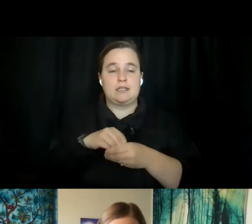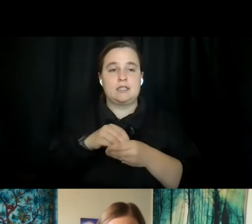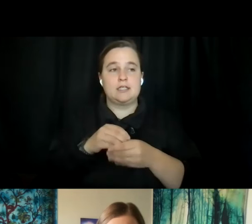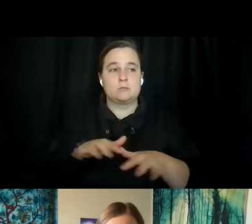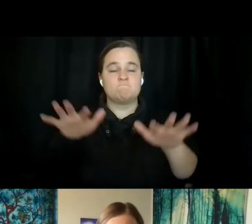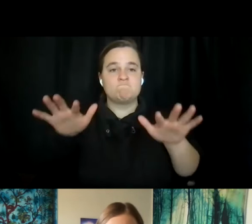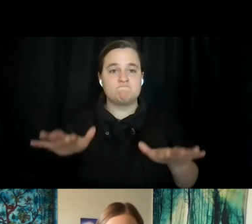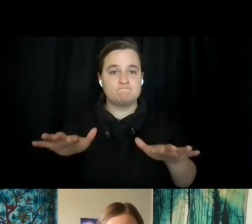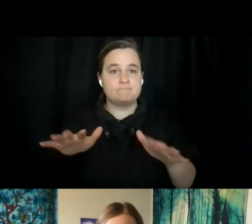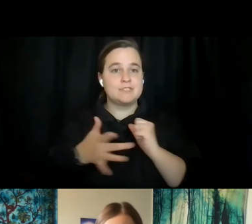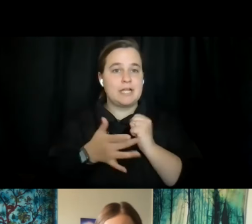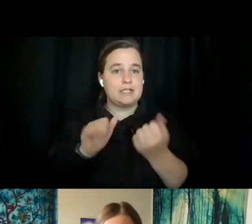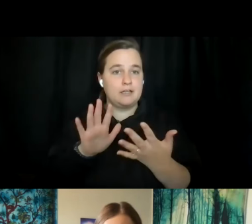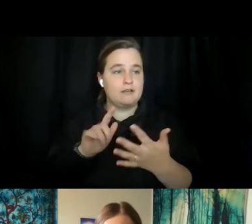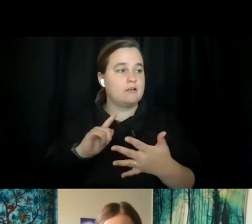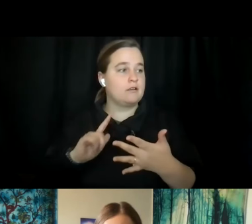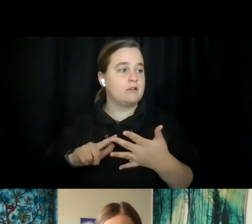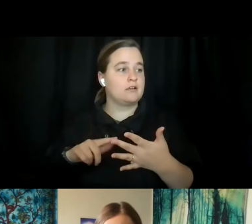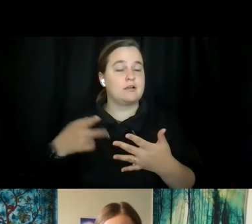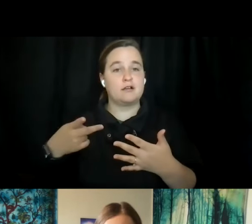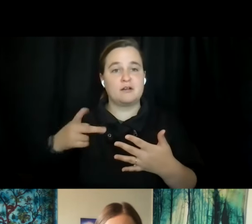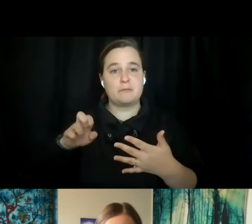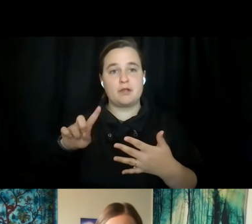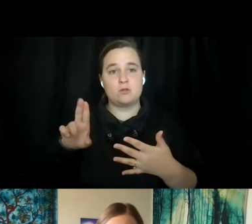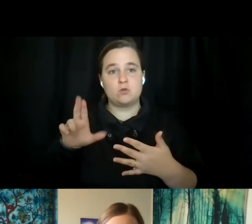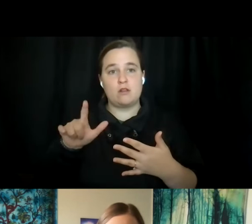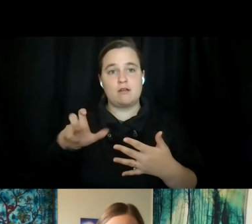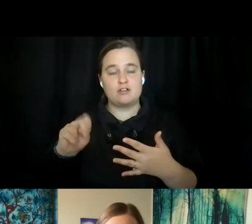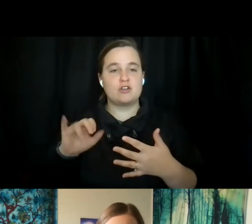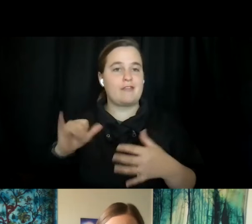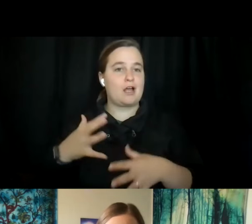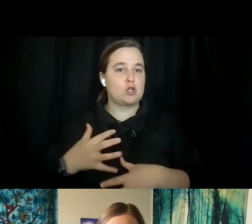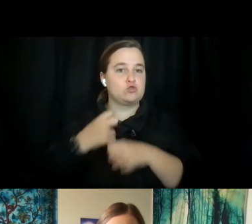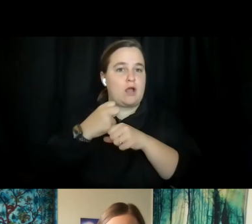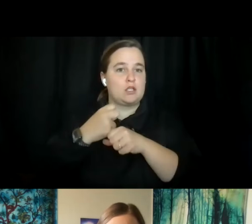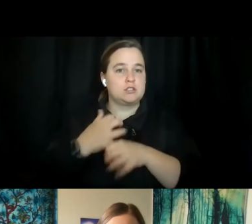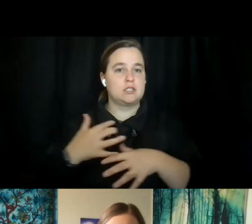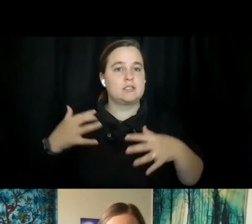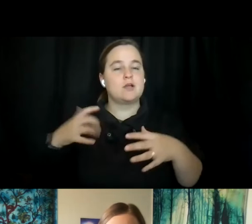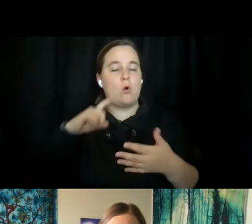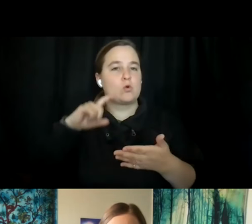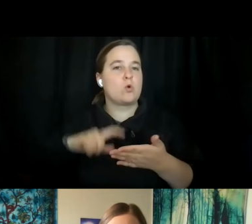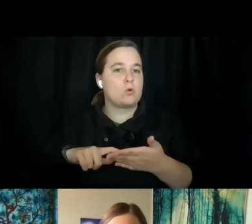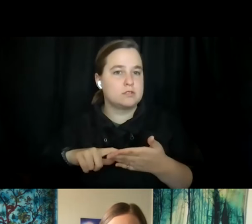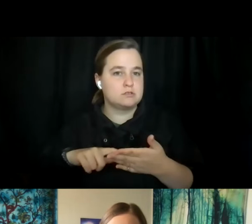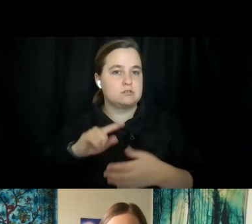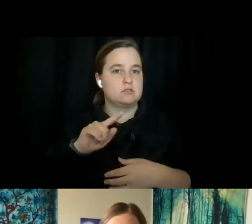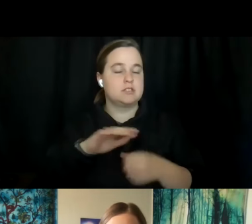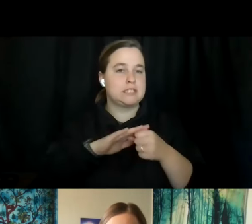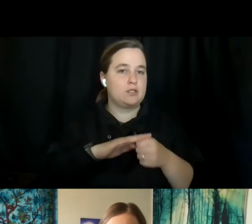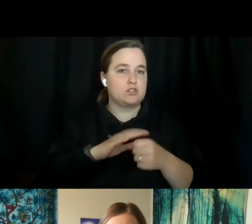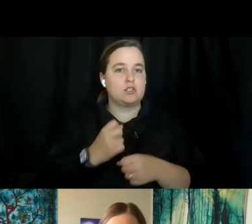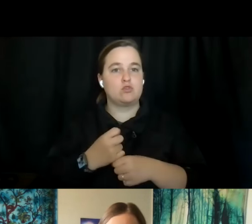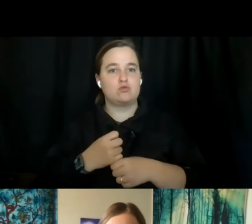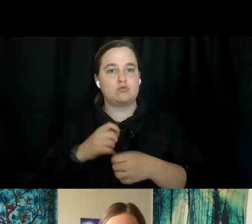technique. 3, pendulation, contraction and expansion, or just like noticing tension and relaxation in